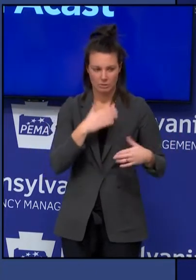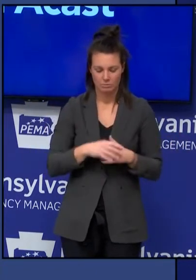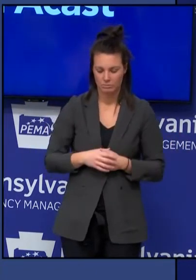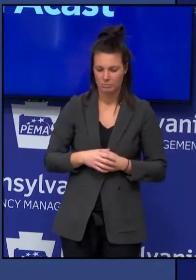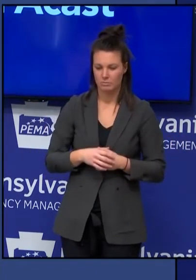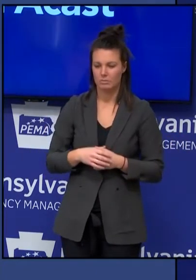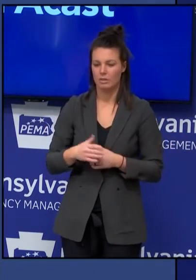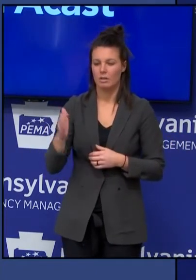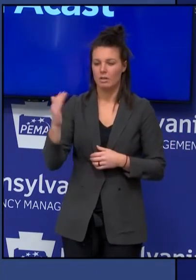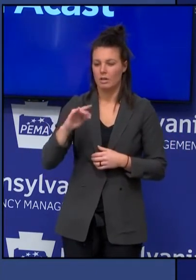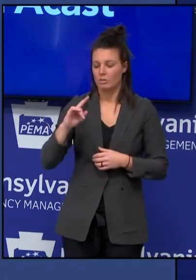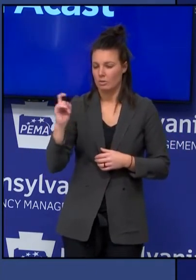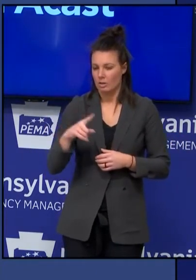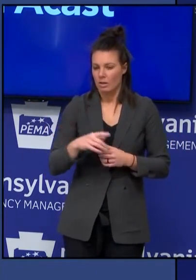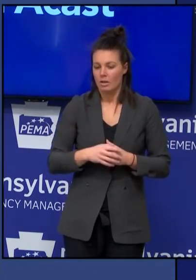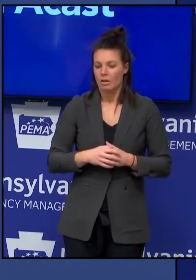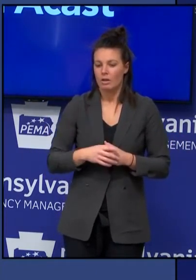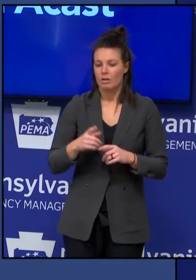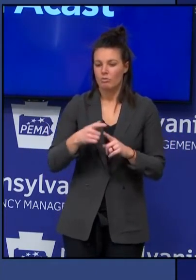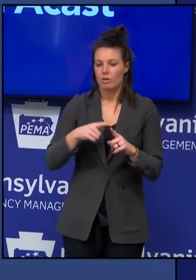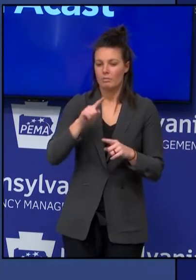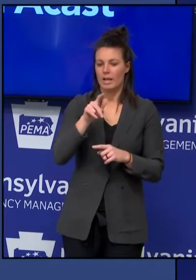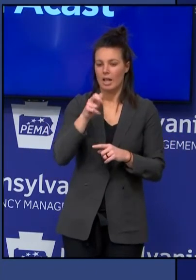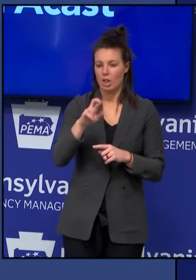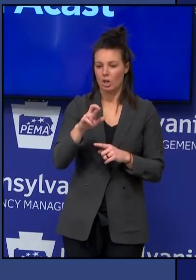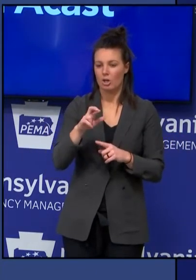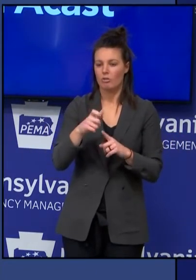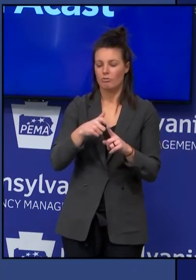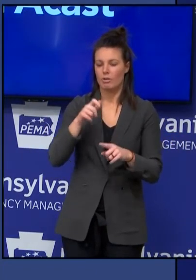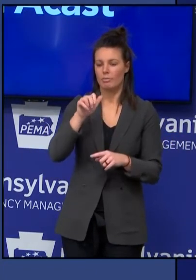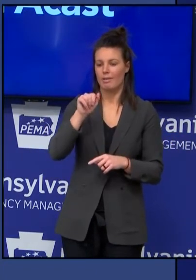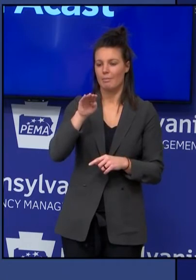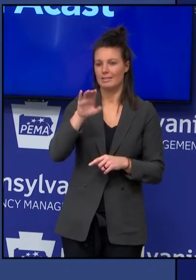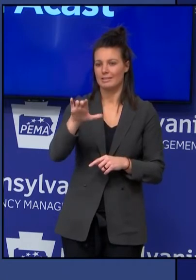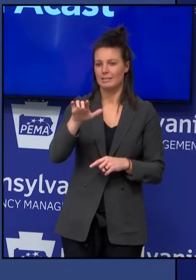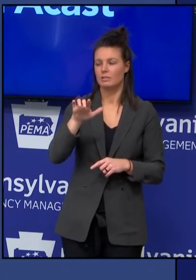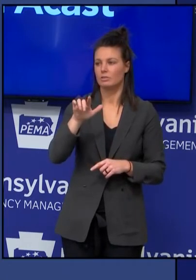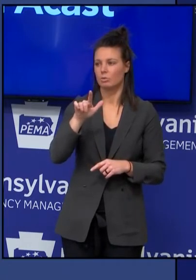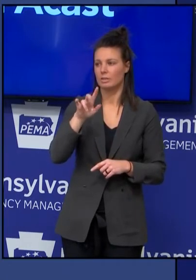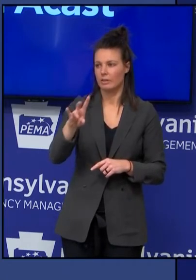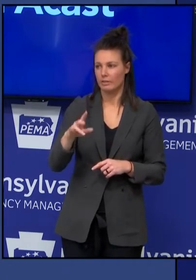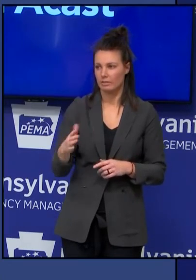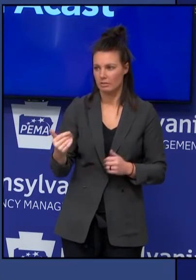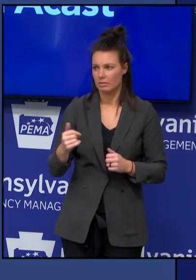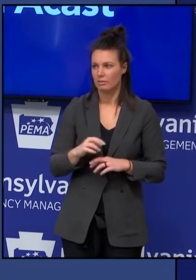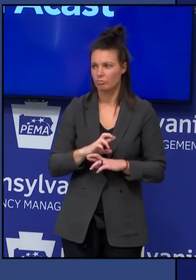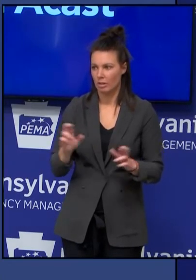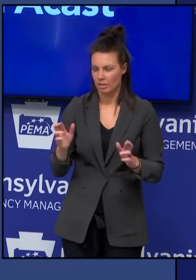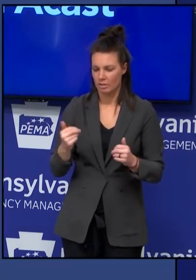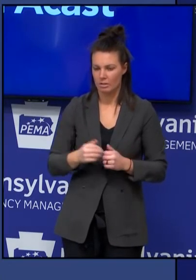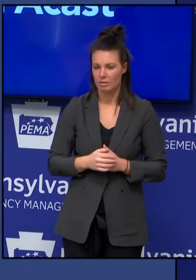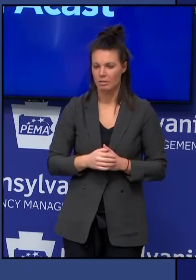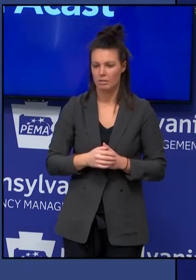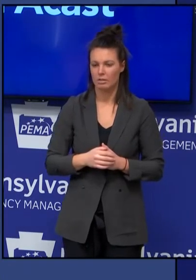Thank you. Our next question is going to be from Taylor Tasha from ABC 27. Taylor, you should be able to